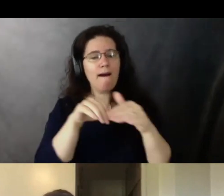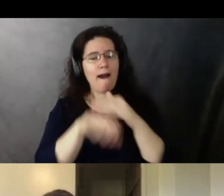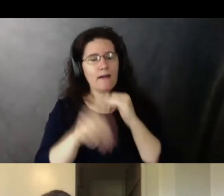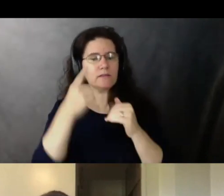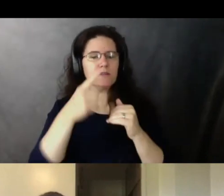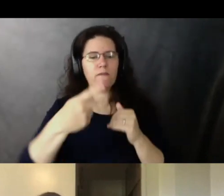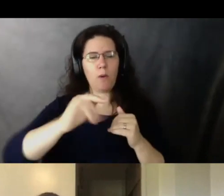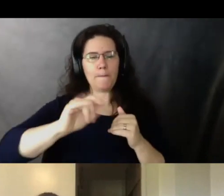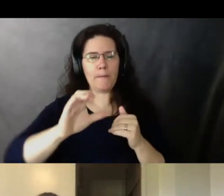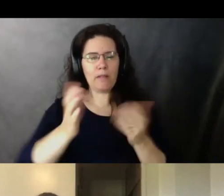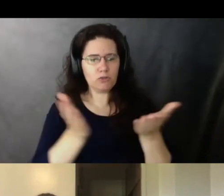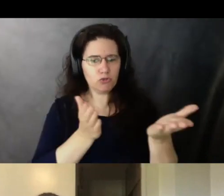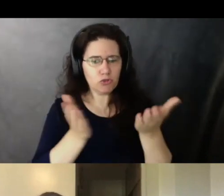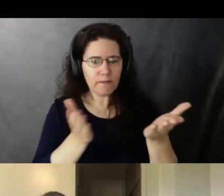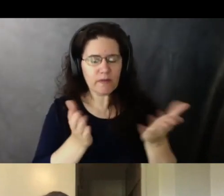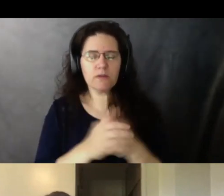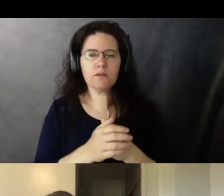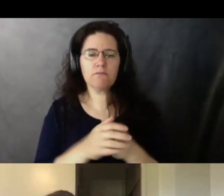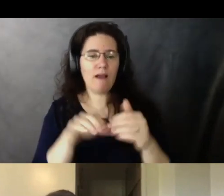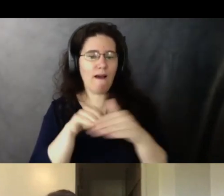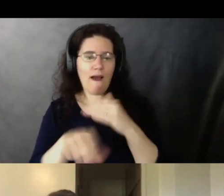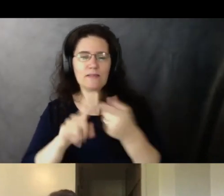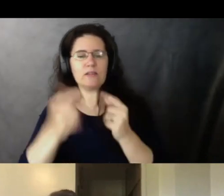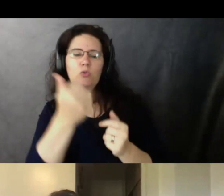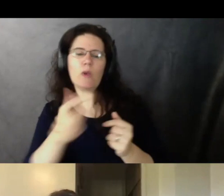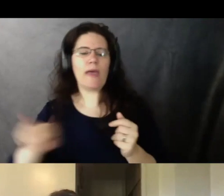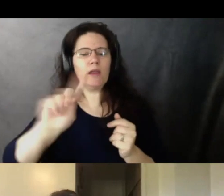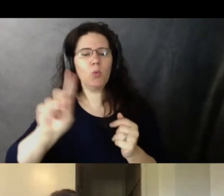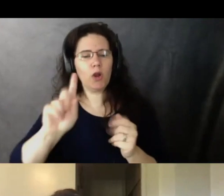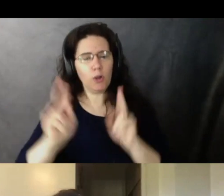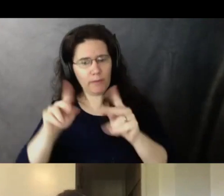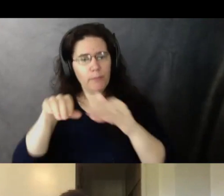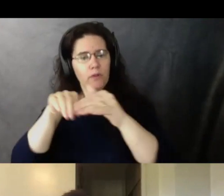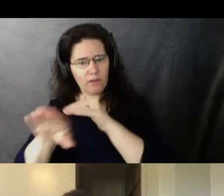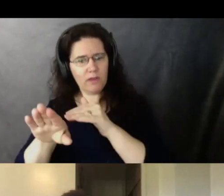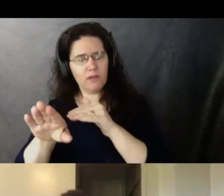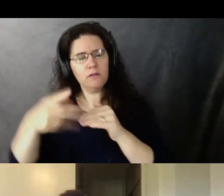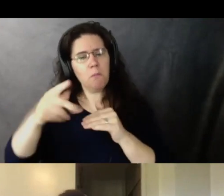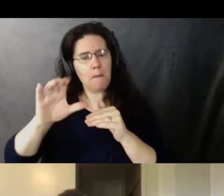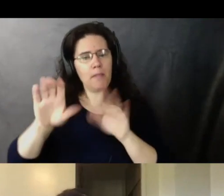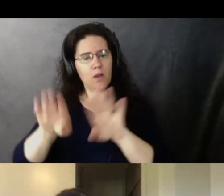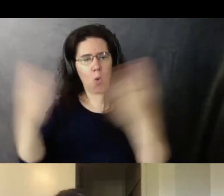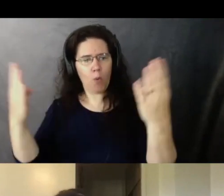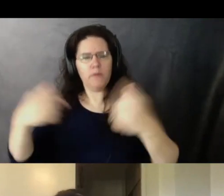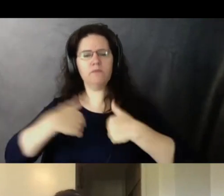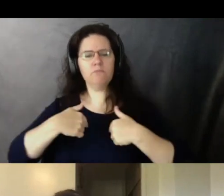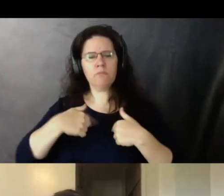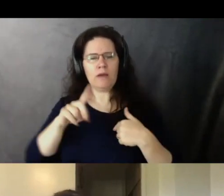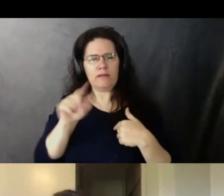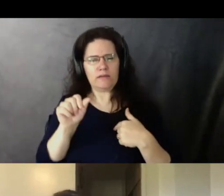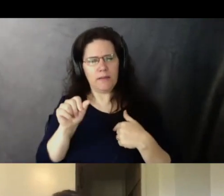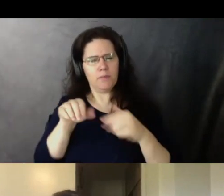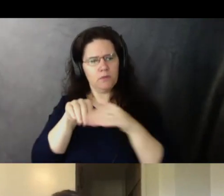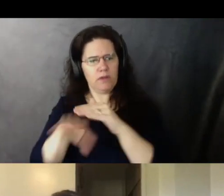of public accommodation. And in Title I, it specifically